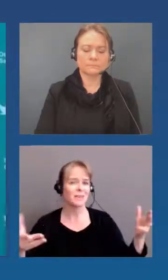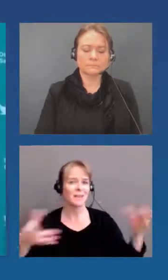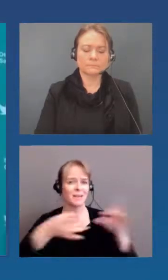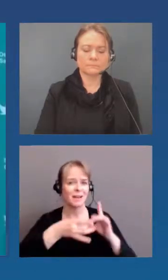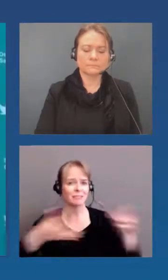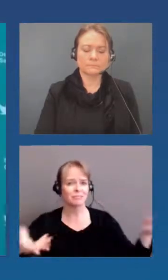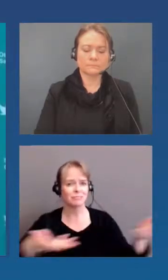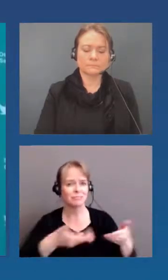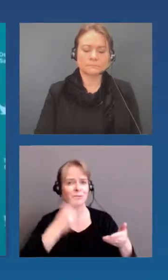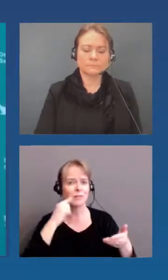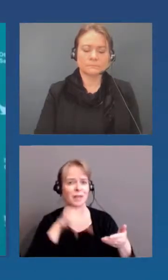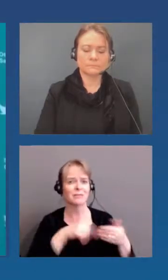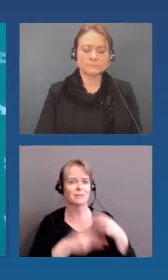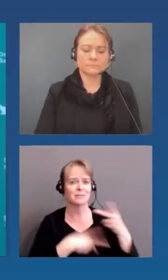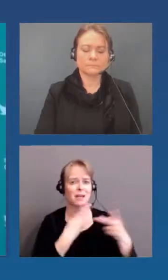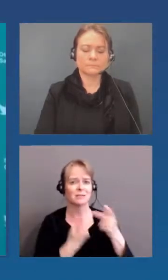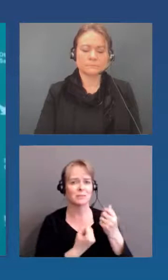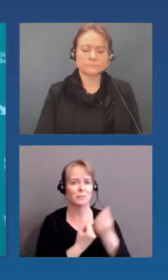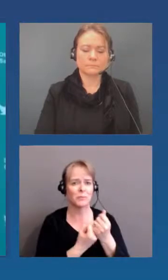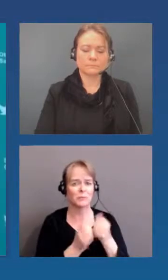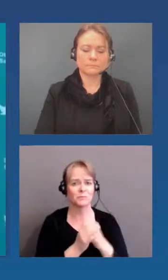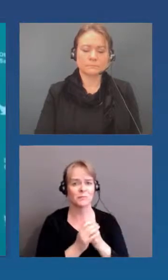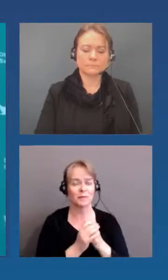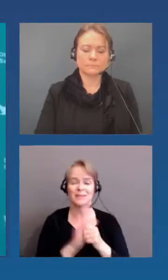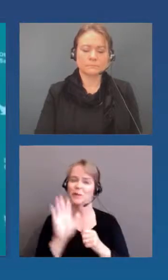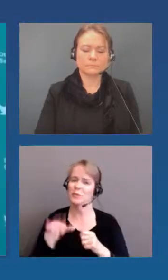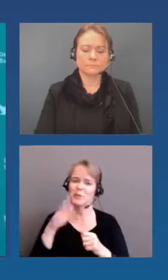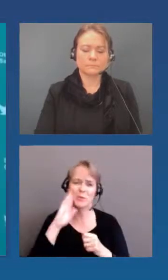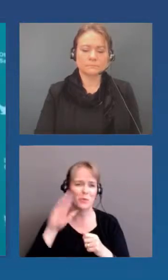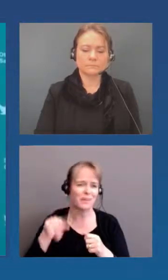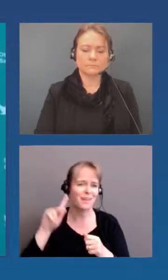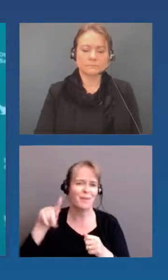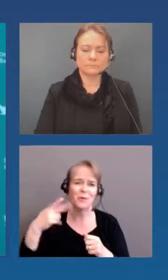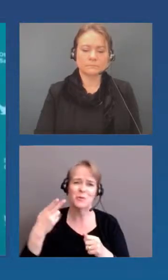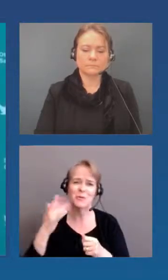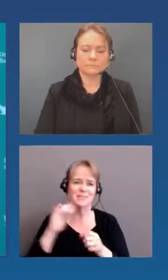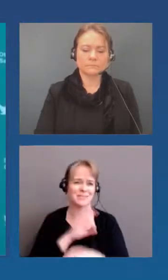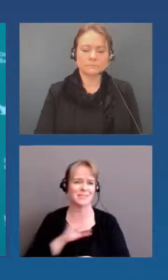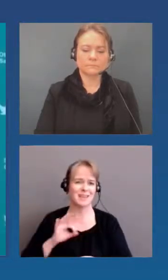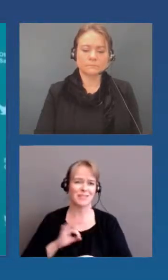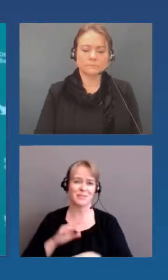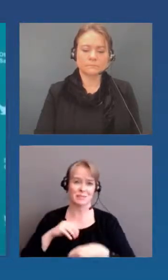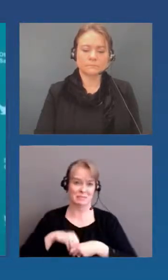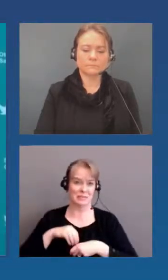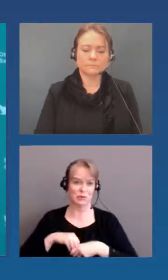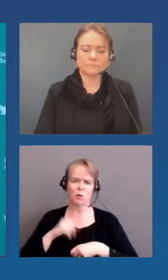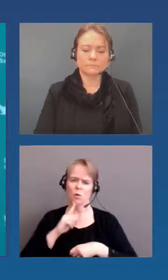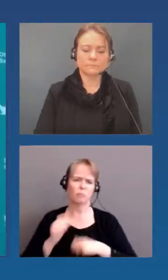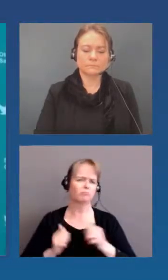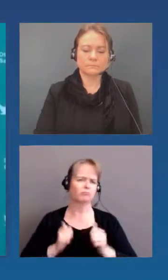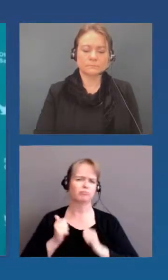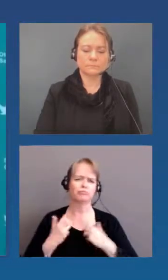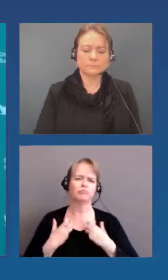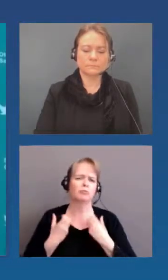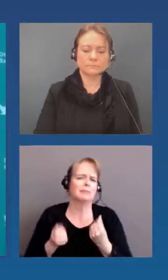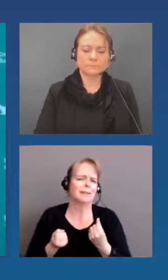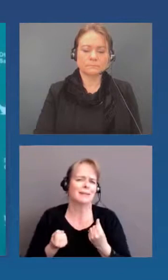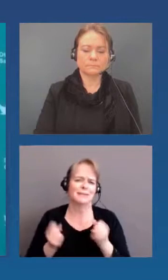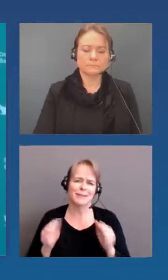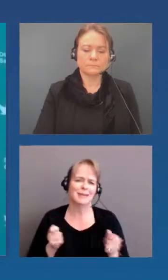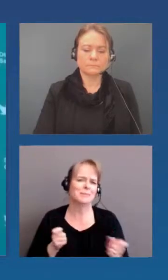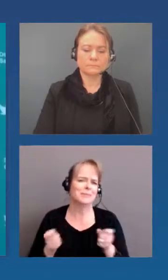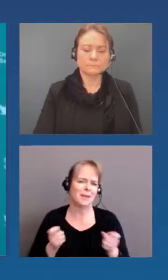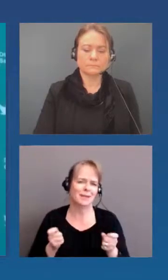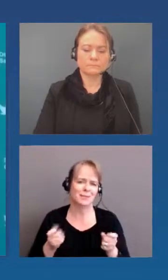I think internally, our staff are resilient. We have certainly been careful to make sure that they have